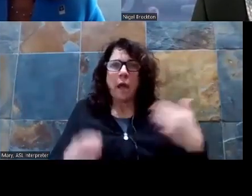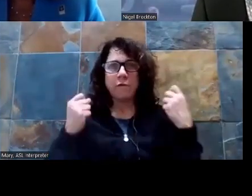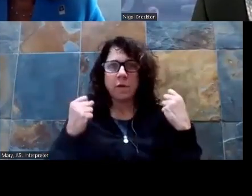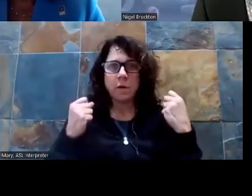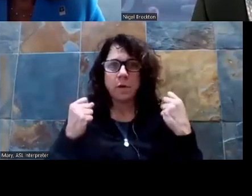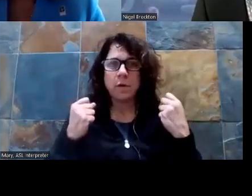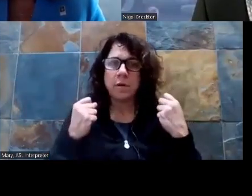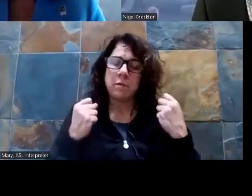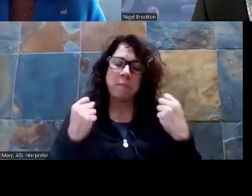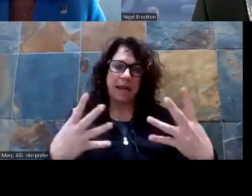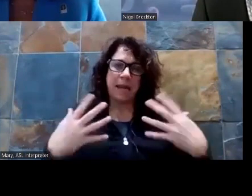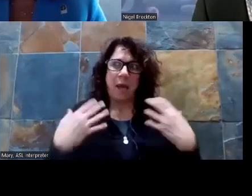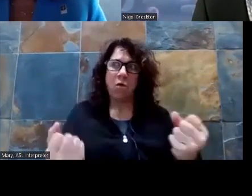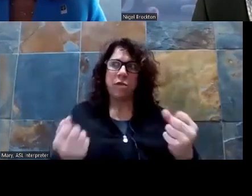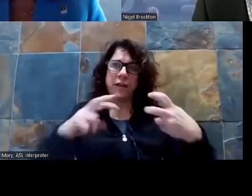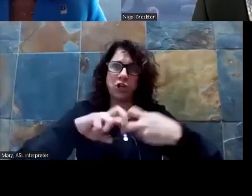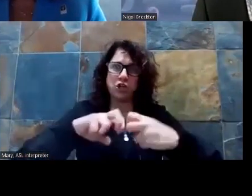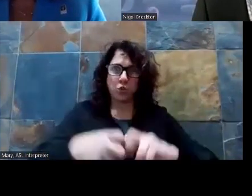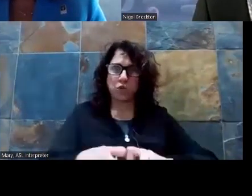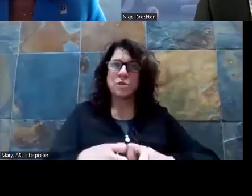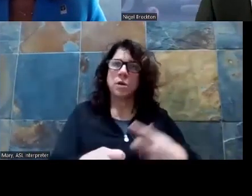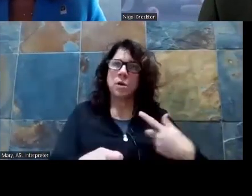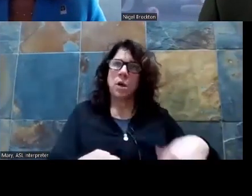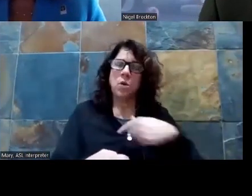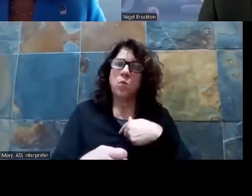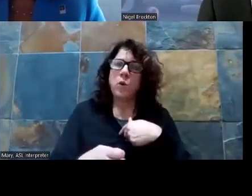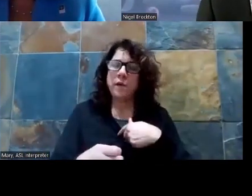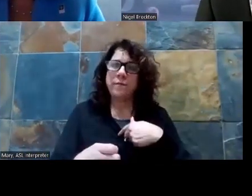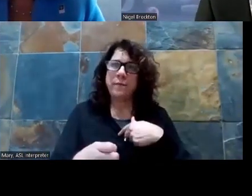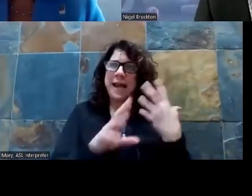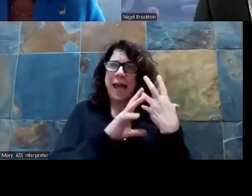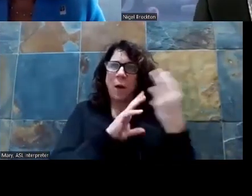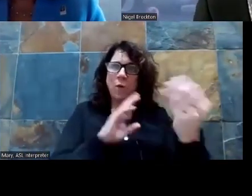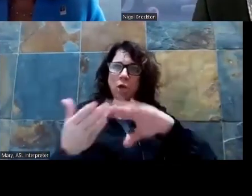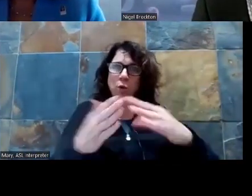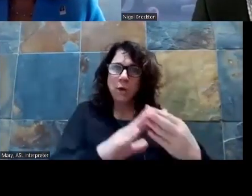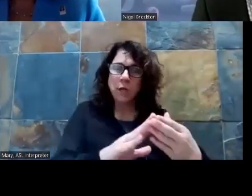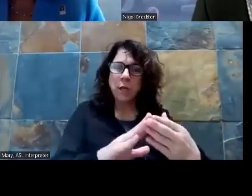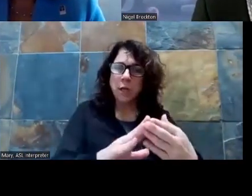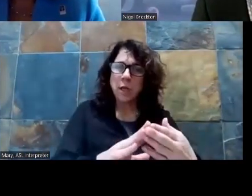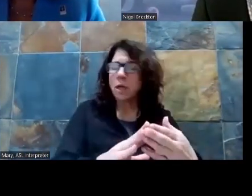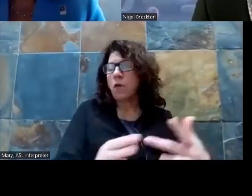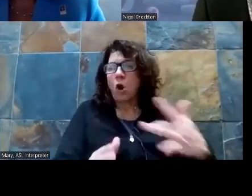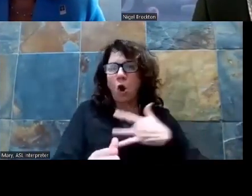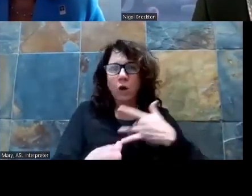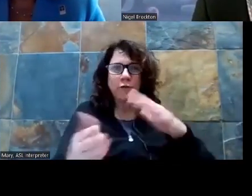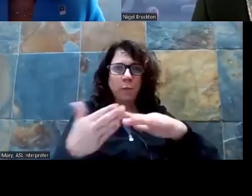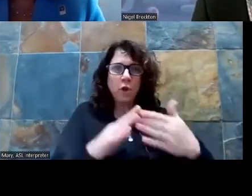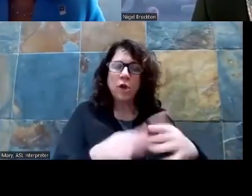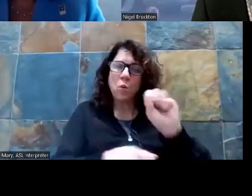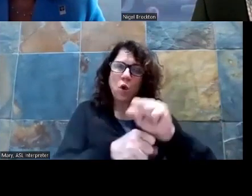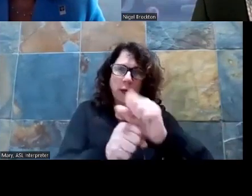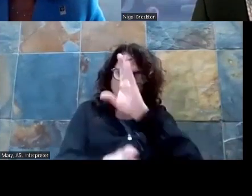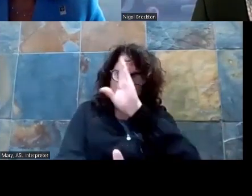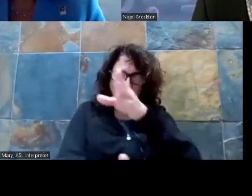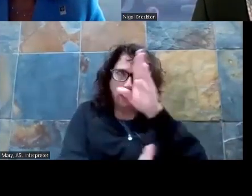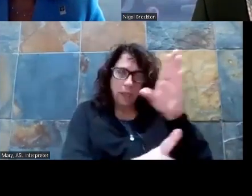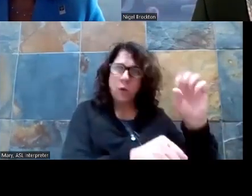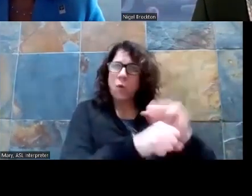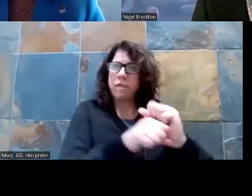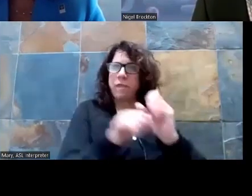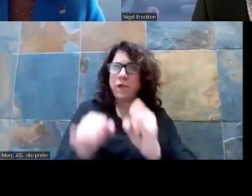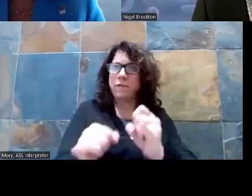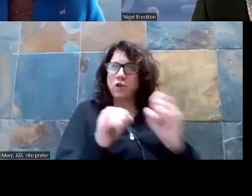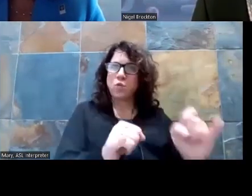health issues. So we have been in the community, in the heart of community, working directly with